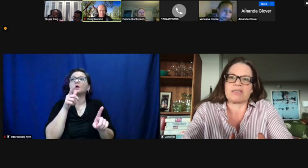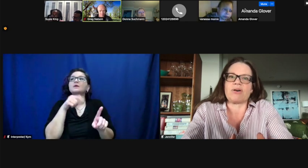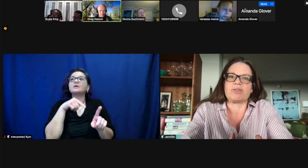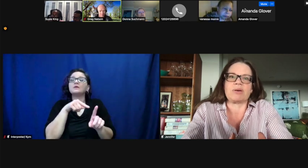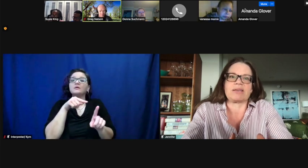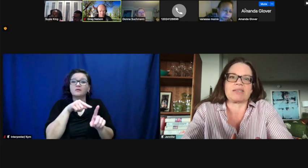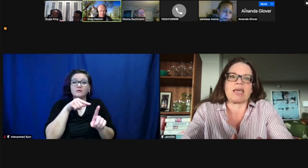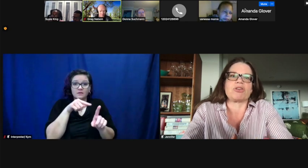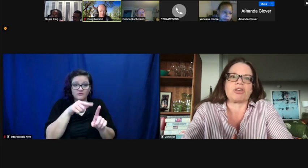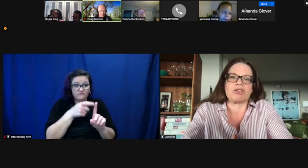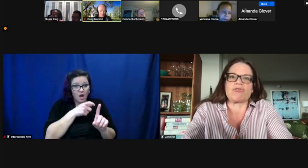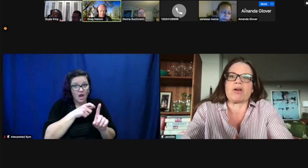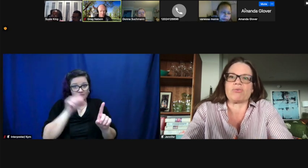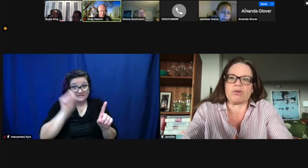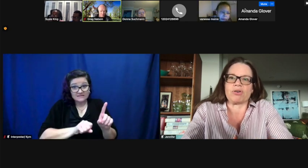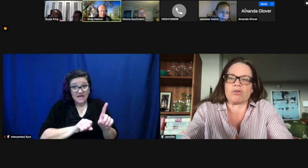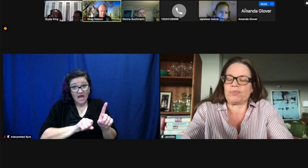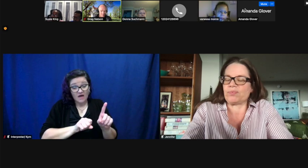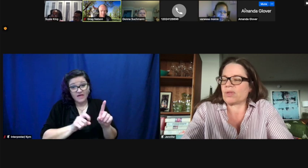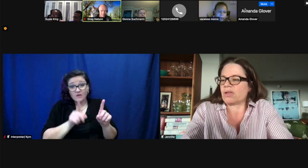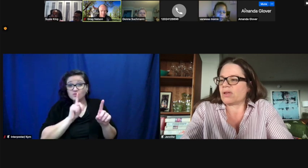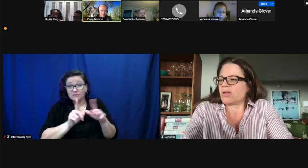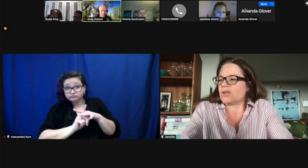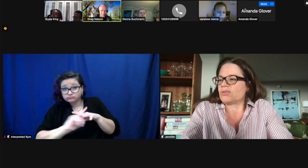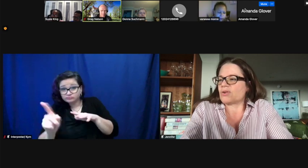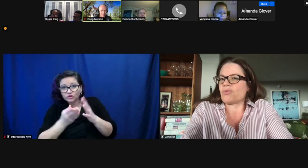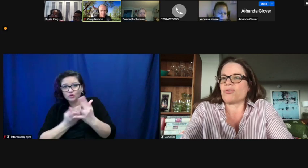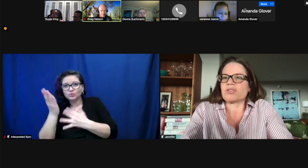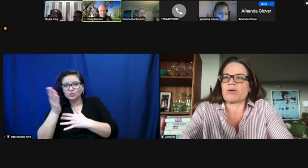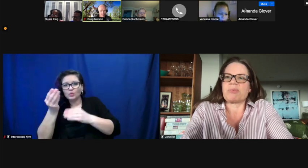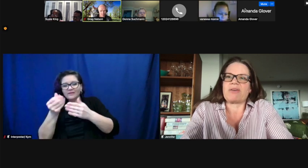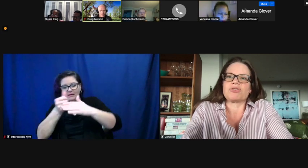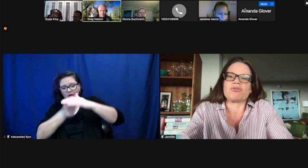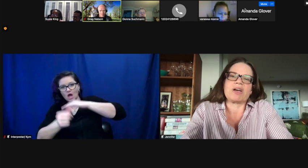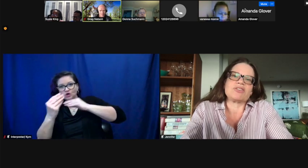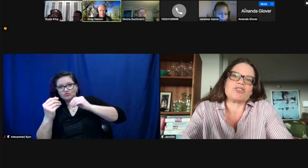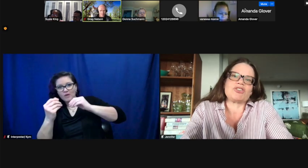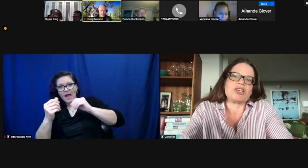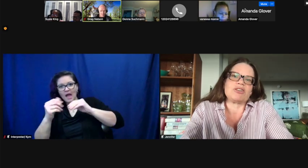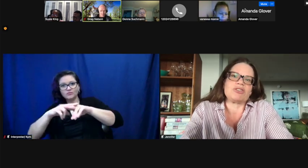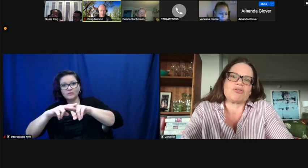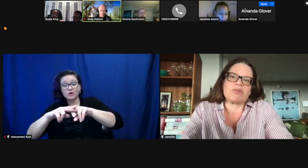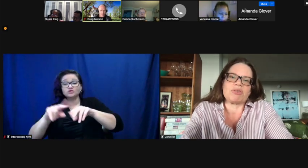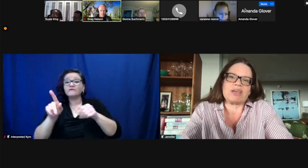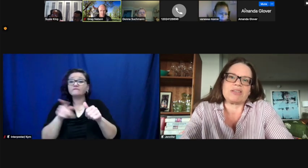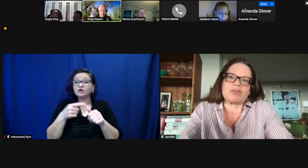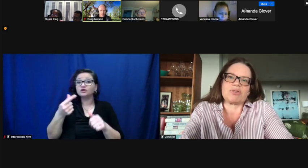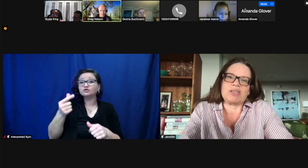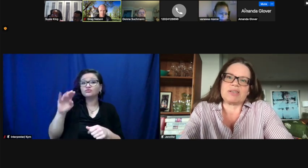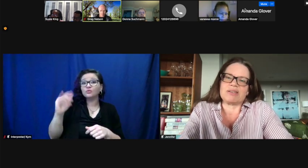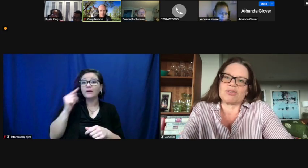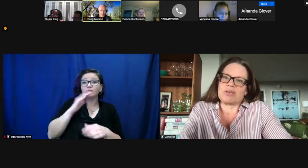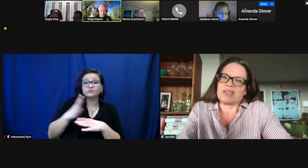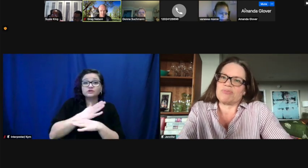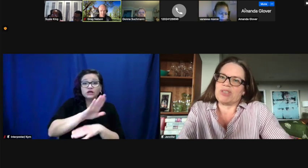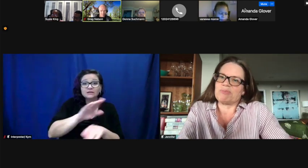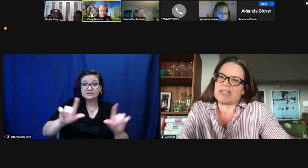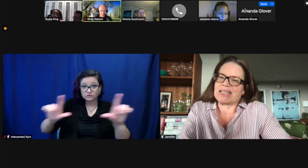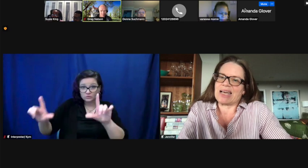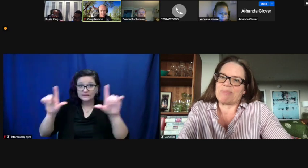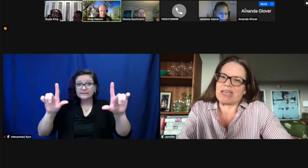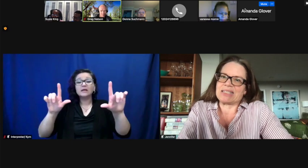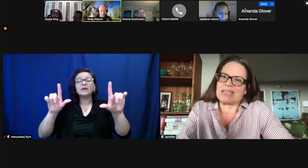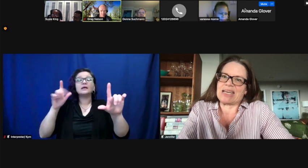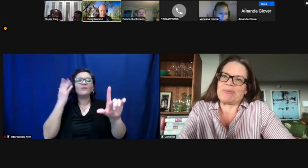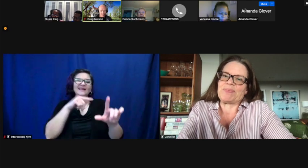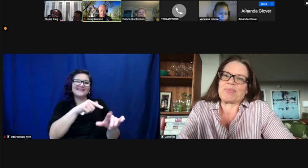the South and escaped on the Underground Railroad. So first of all, Greg is gonna share his screen with us so he can, he's my